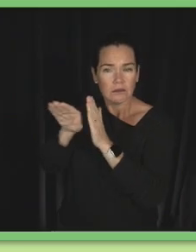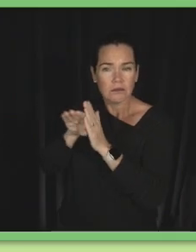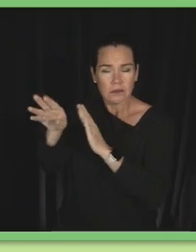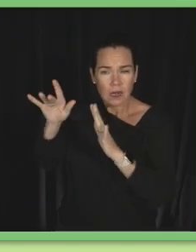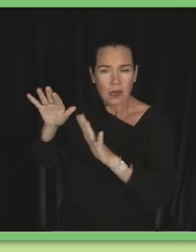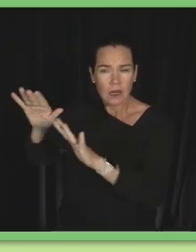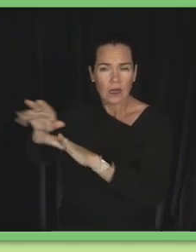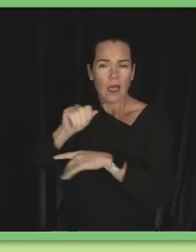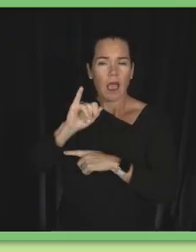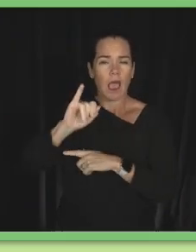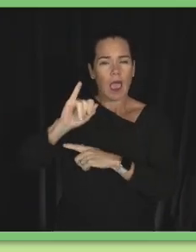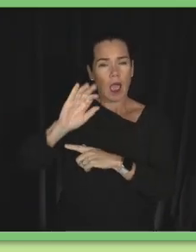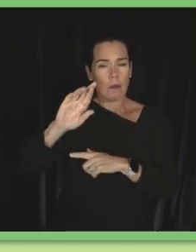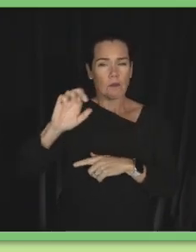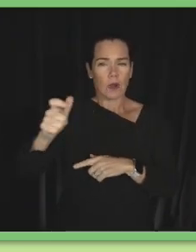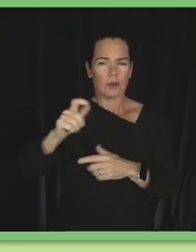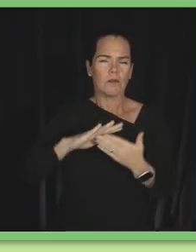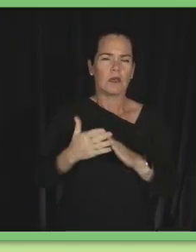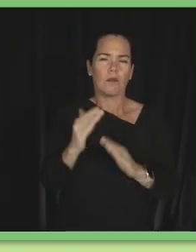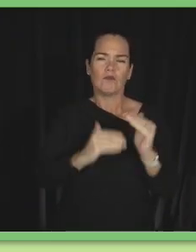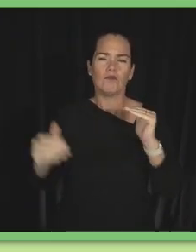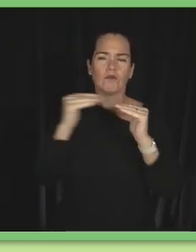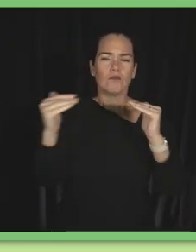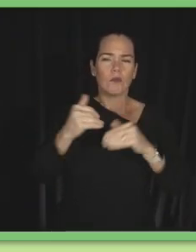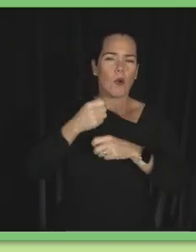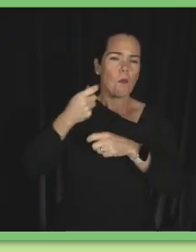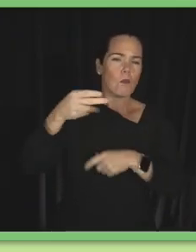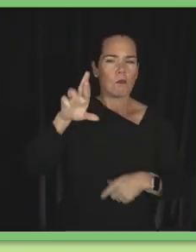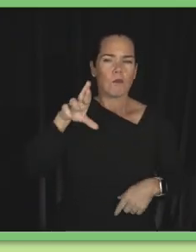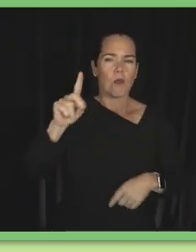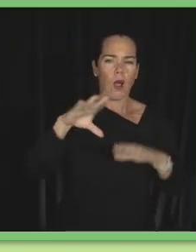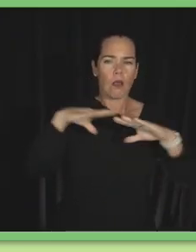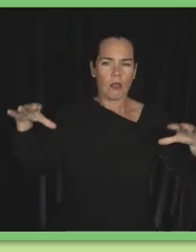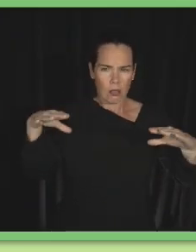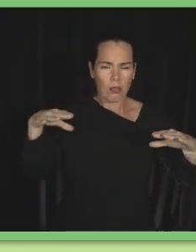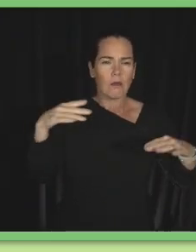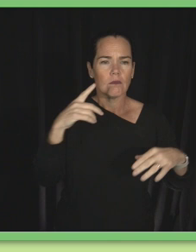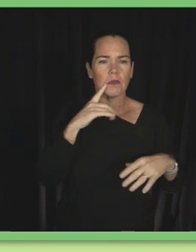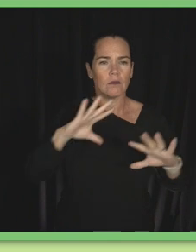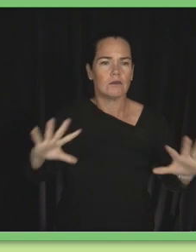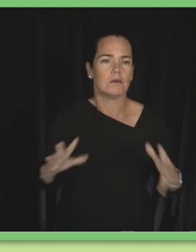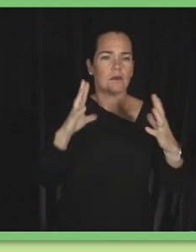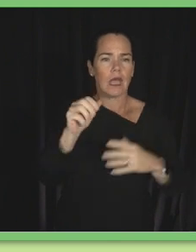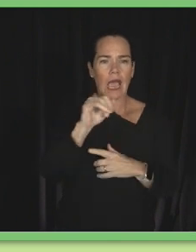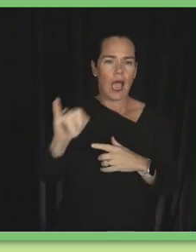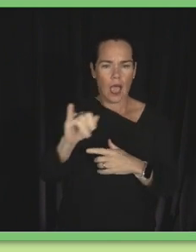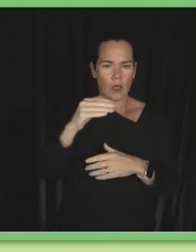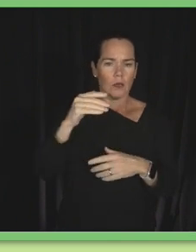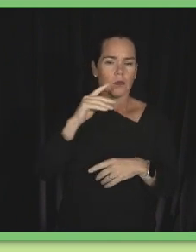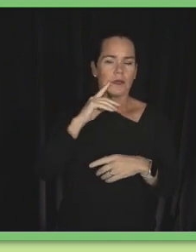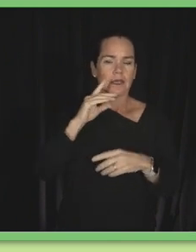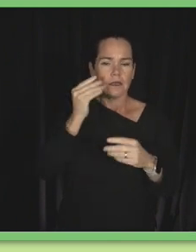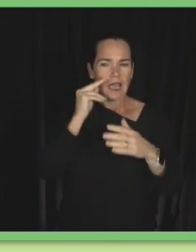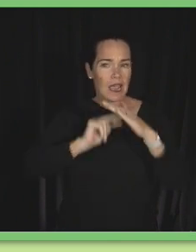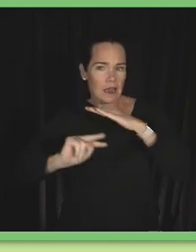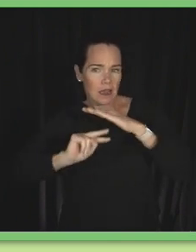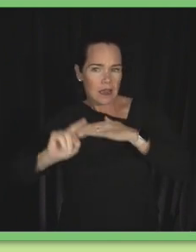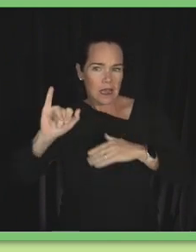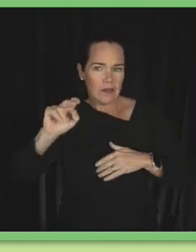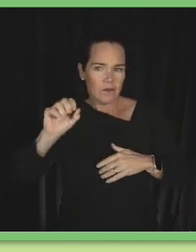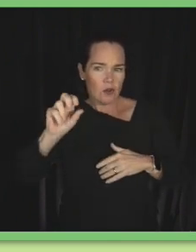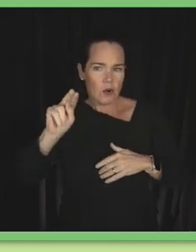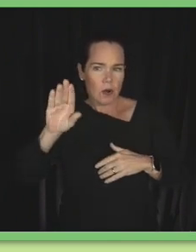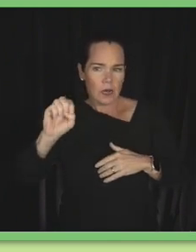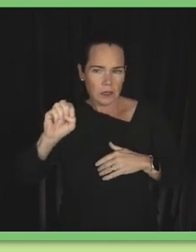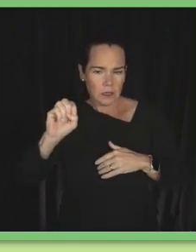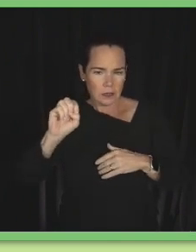a production-grade platform that orchestrates AI inference workload at a massive scale. By the end of this year,